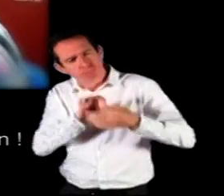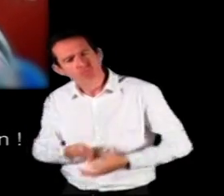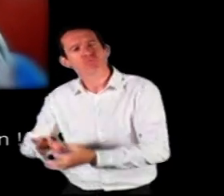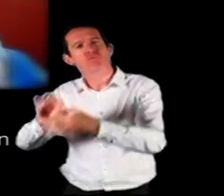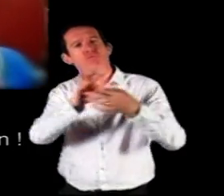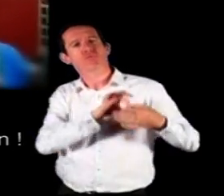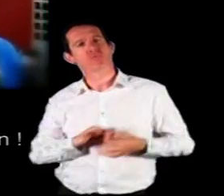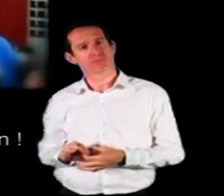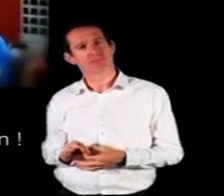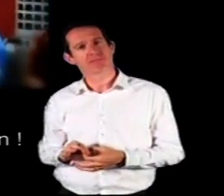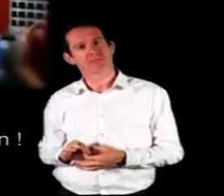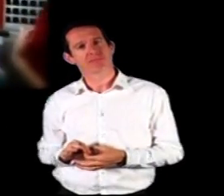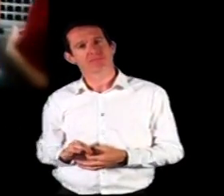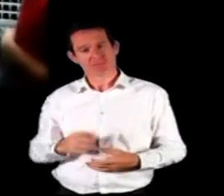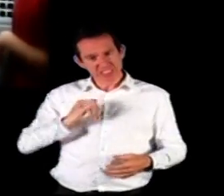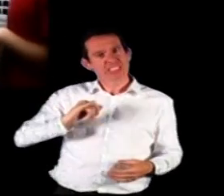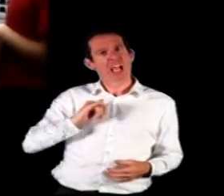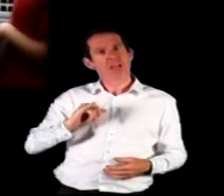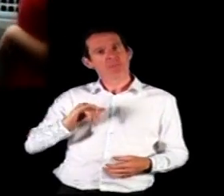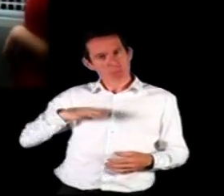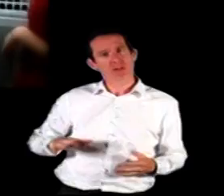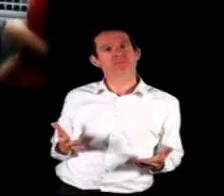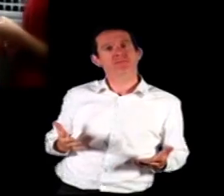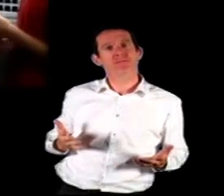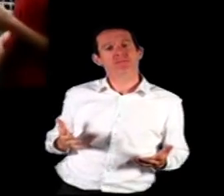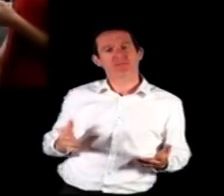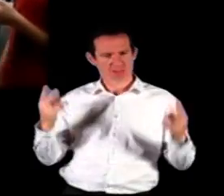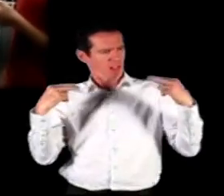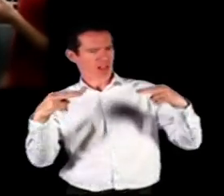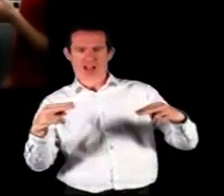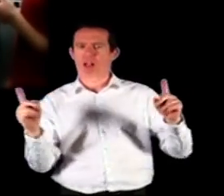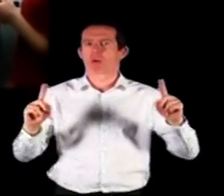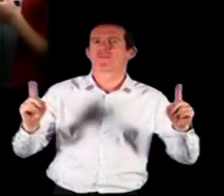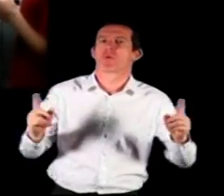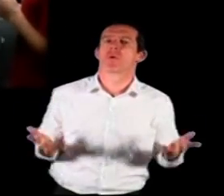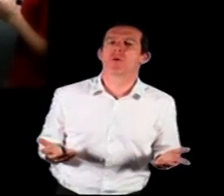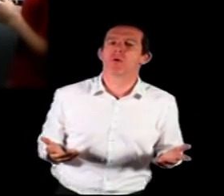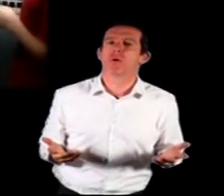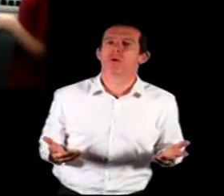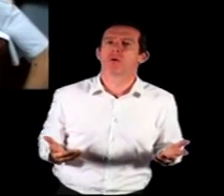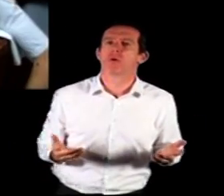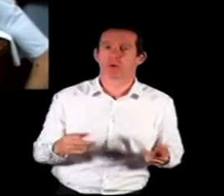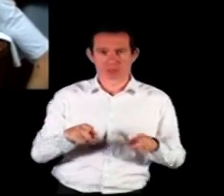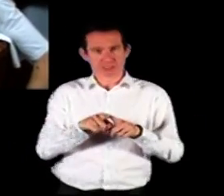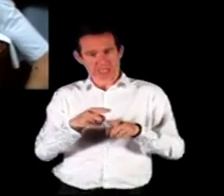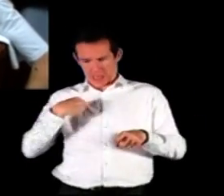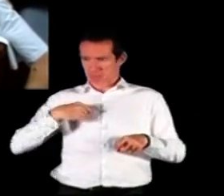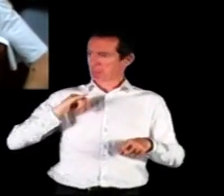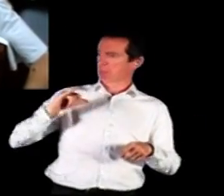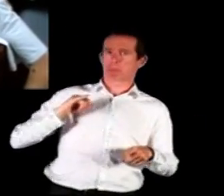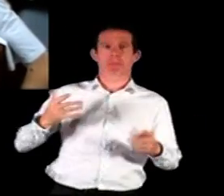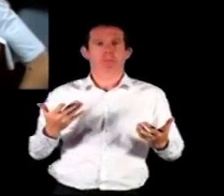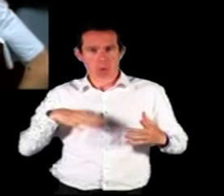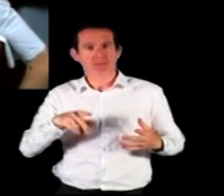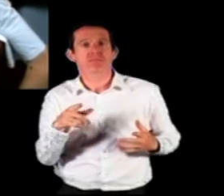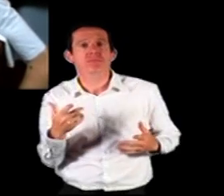come together as a united nation Me, you don't want to be me You stare at me in the street Me,